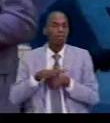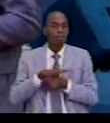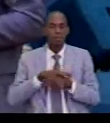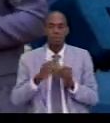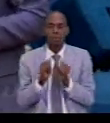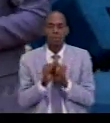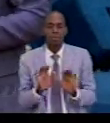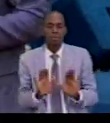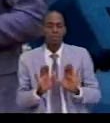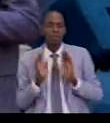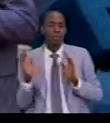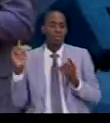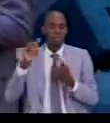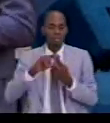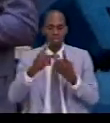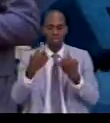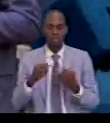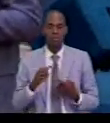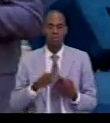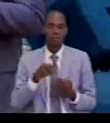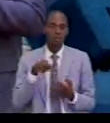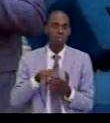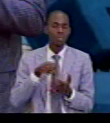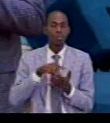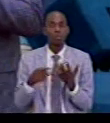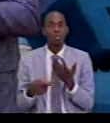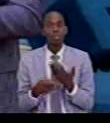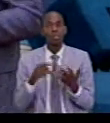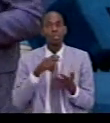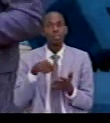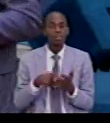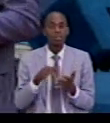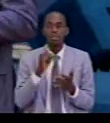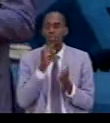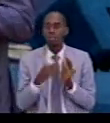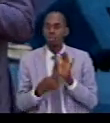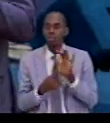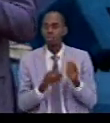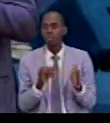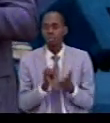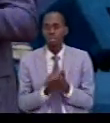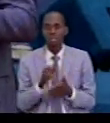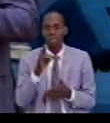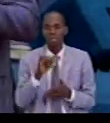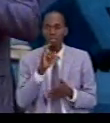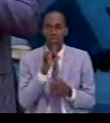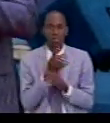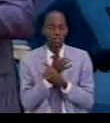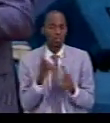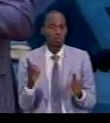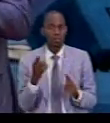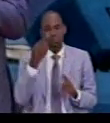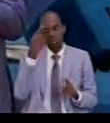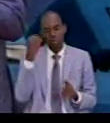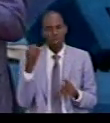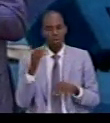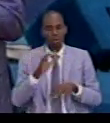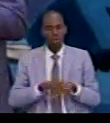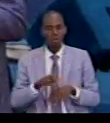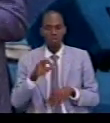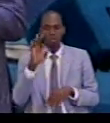came to this crusade. And he is telling us that his deliverance has started on Friday, Saturday,